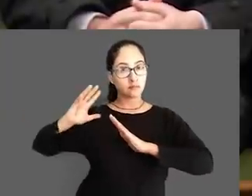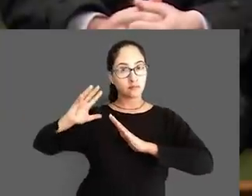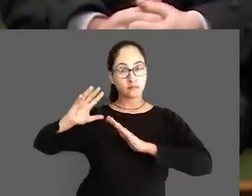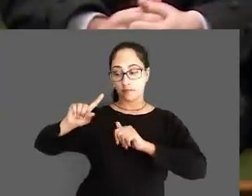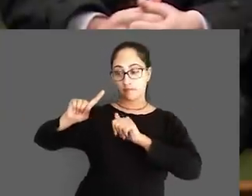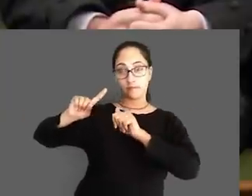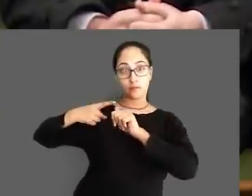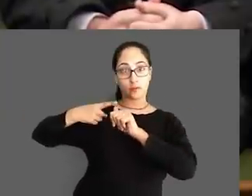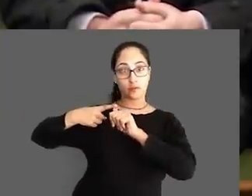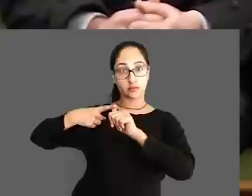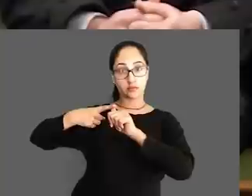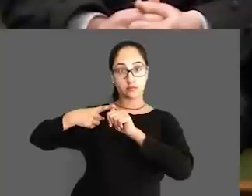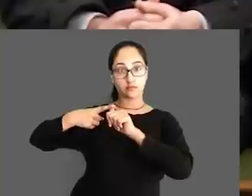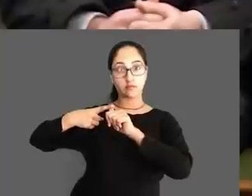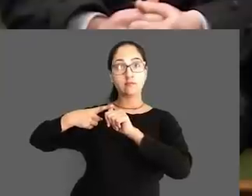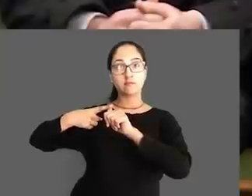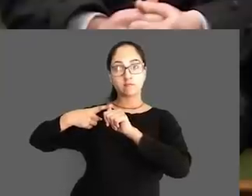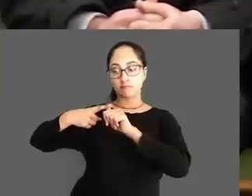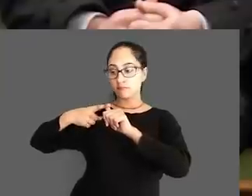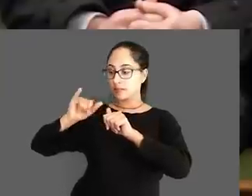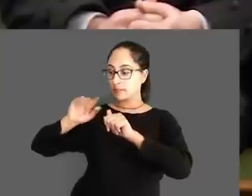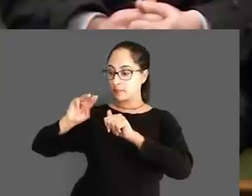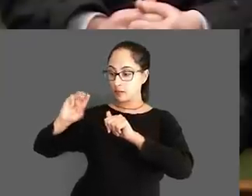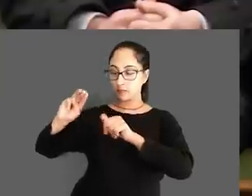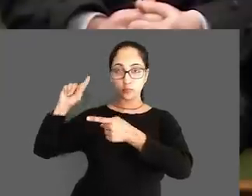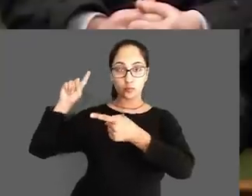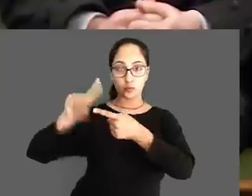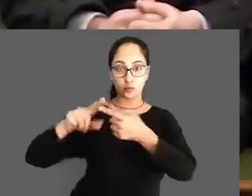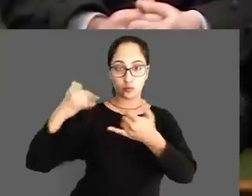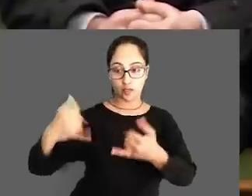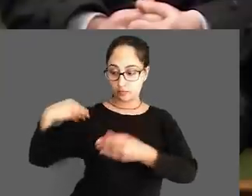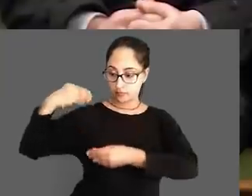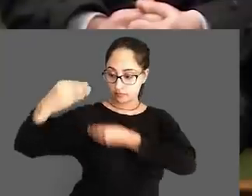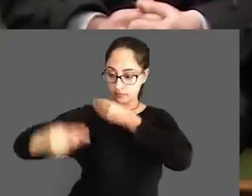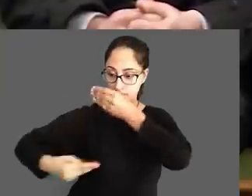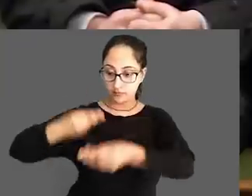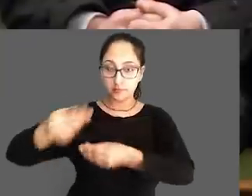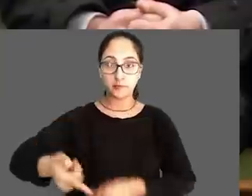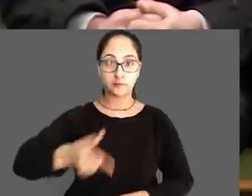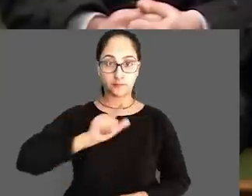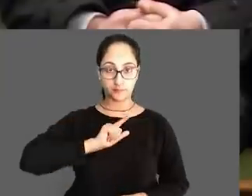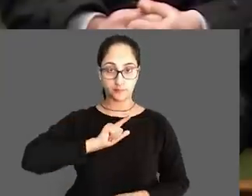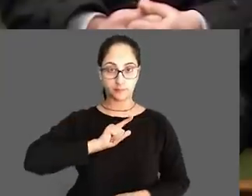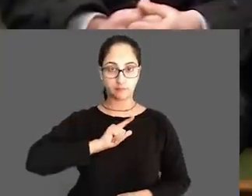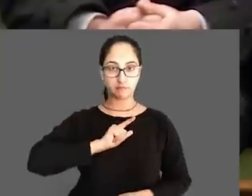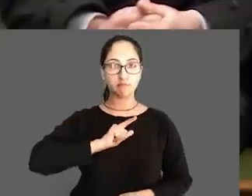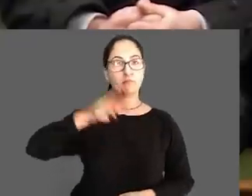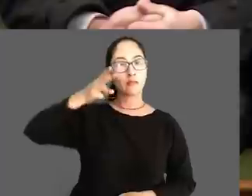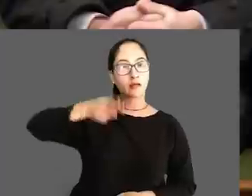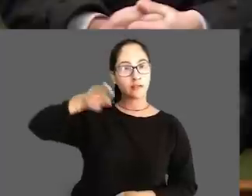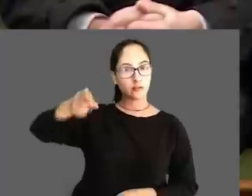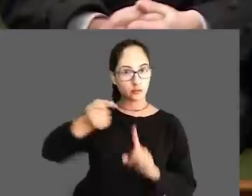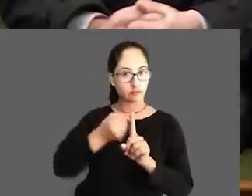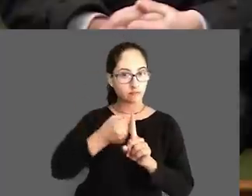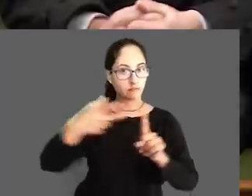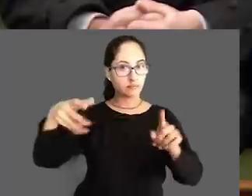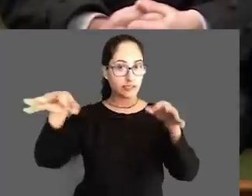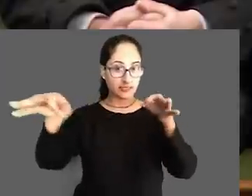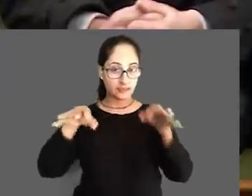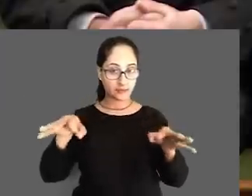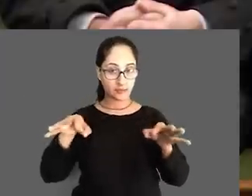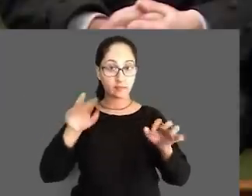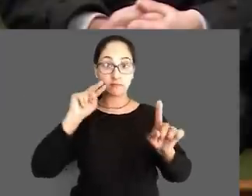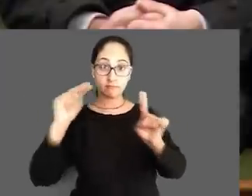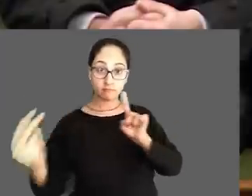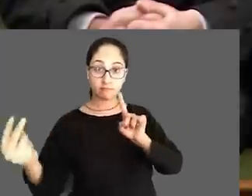Prophet. But let me clarify something more about the history of that role in both the Sunni